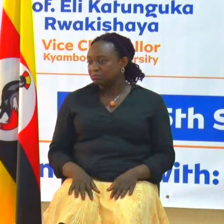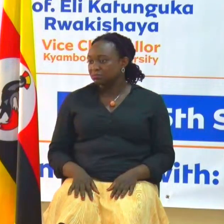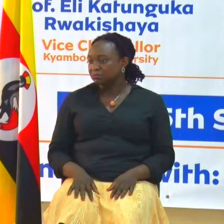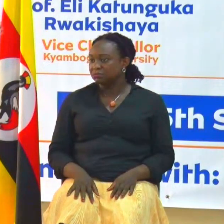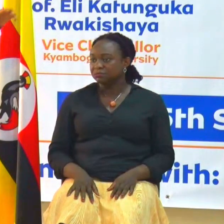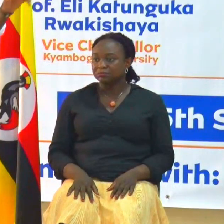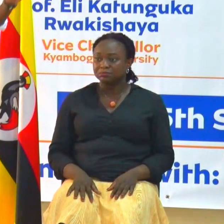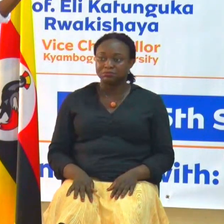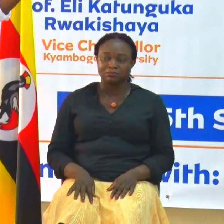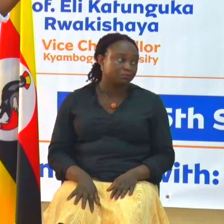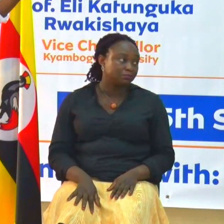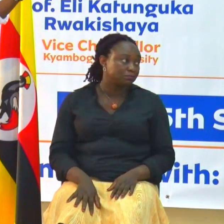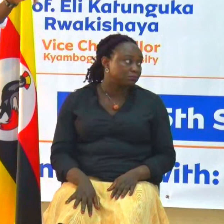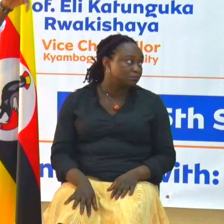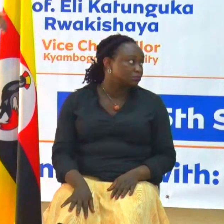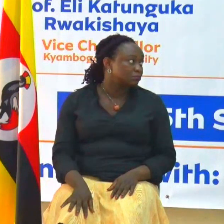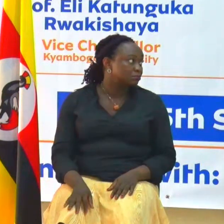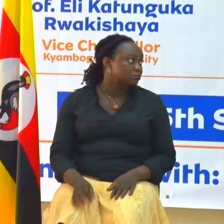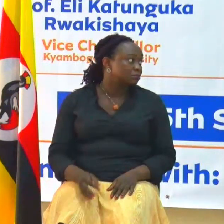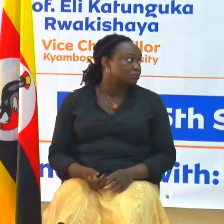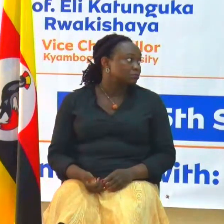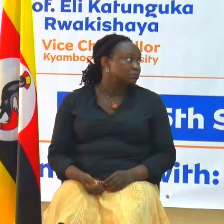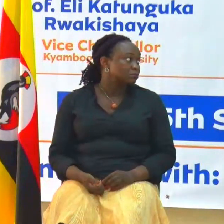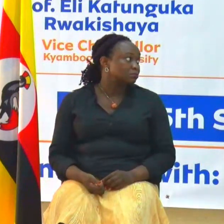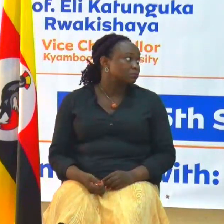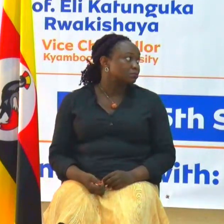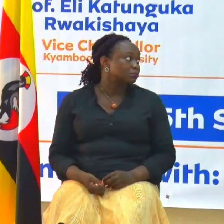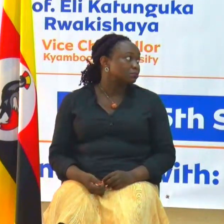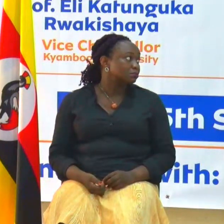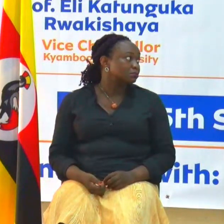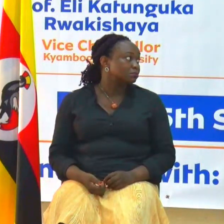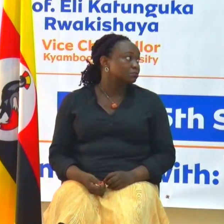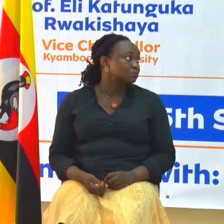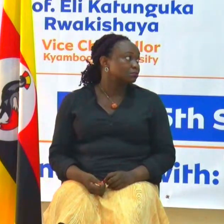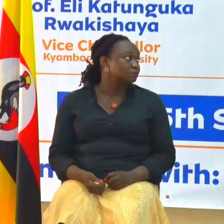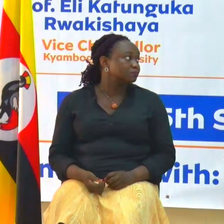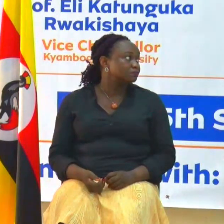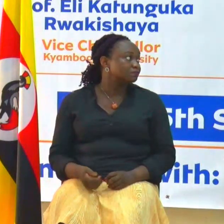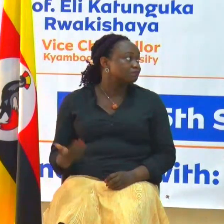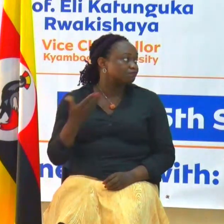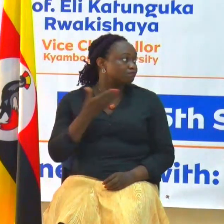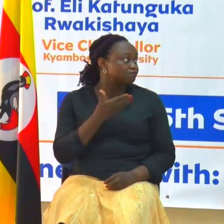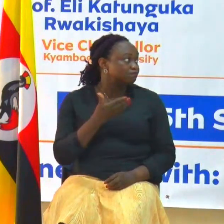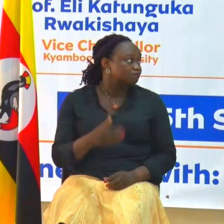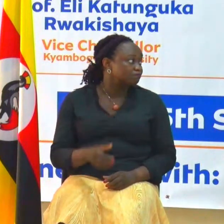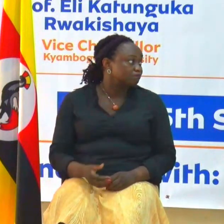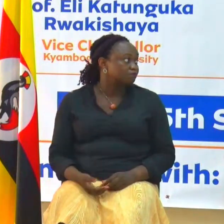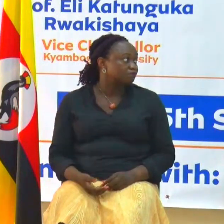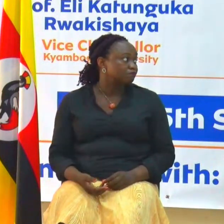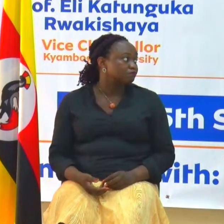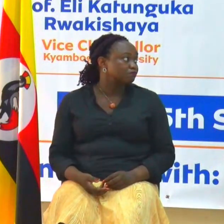see at the projector there is www.petersons.com. There is